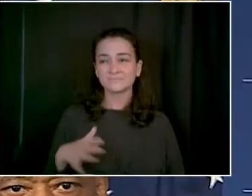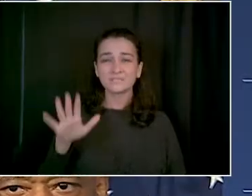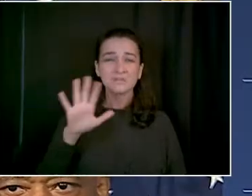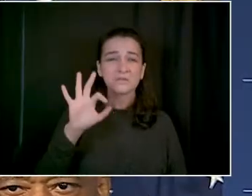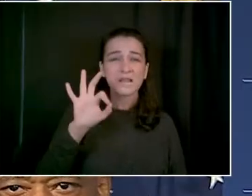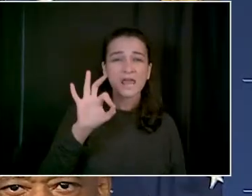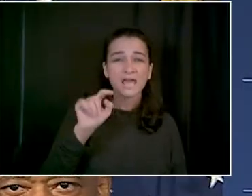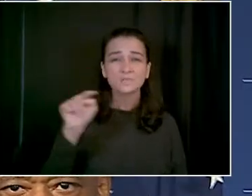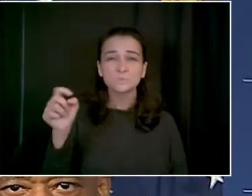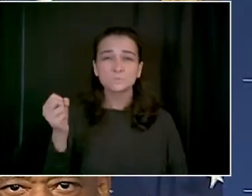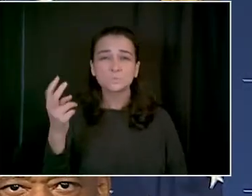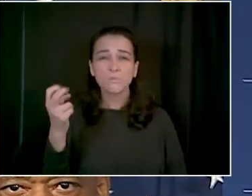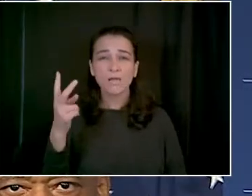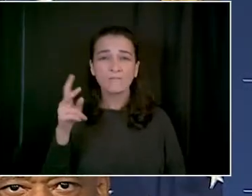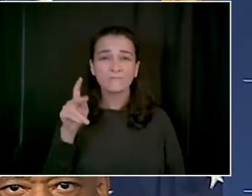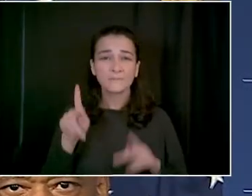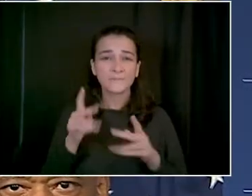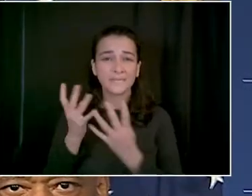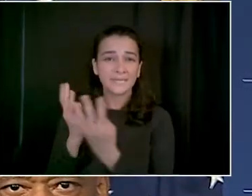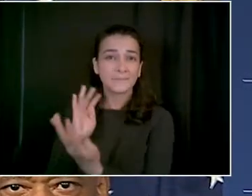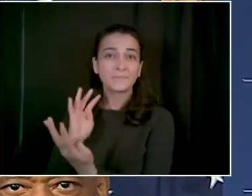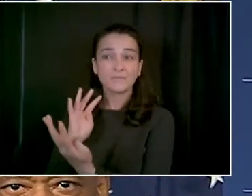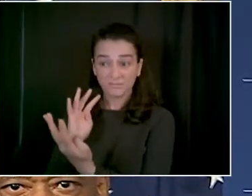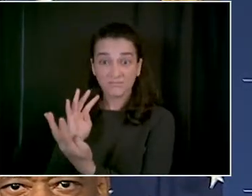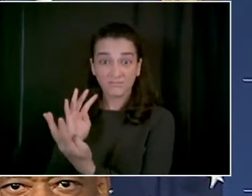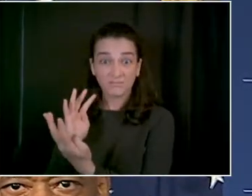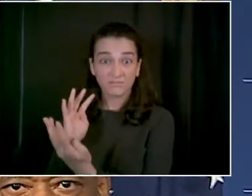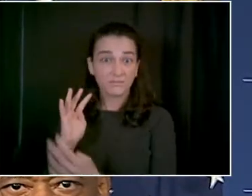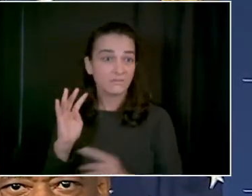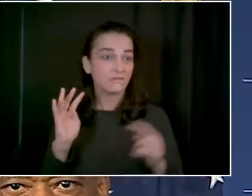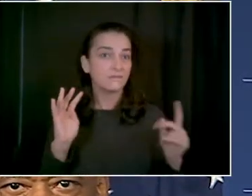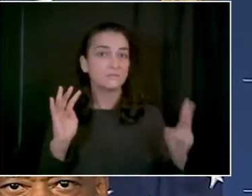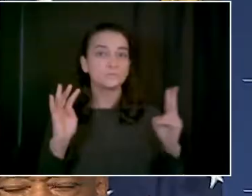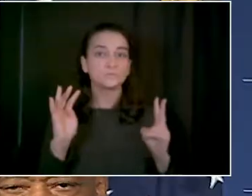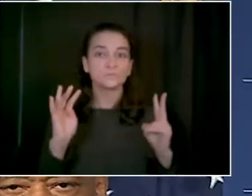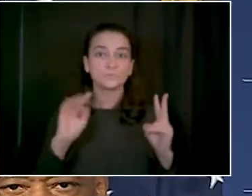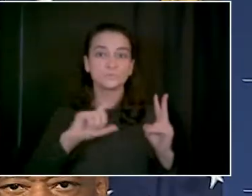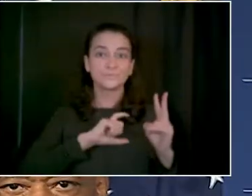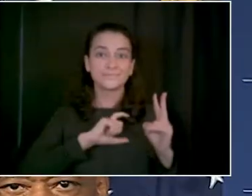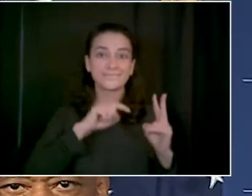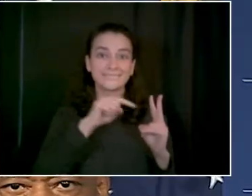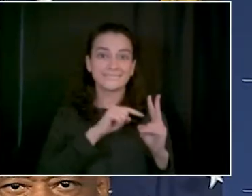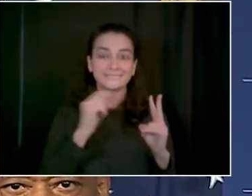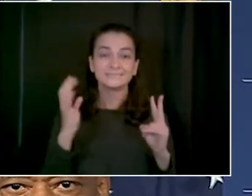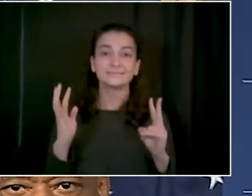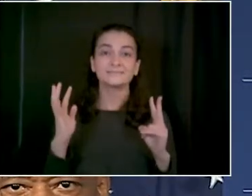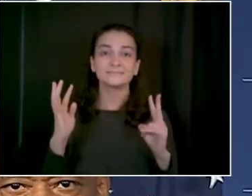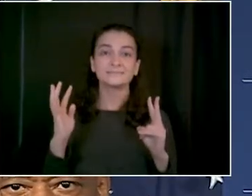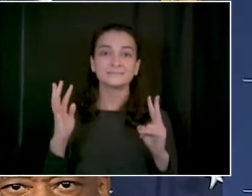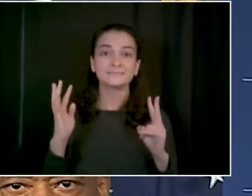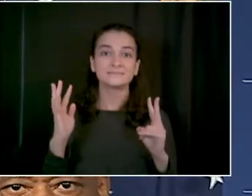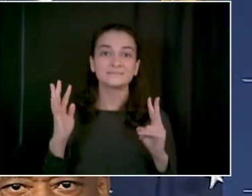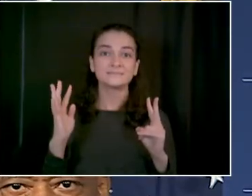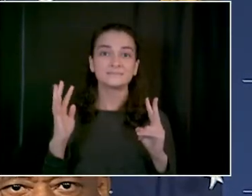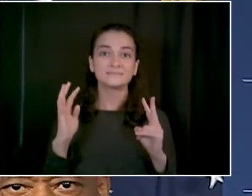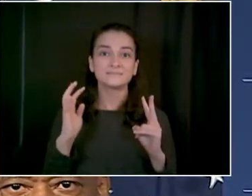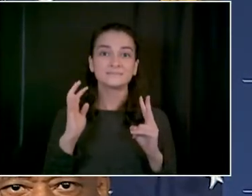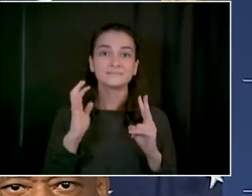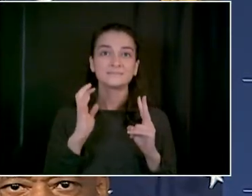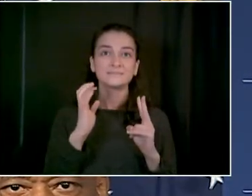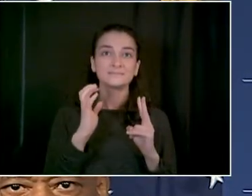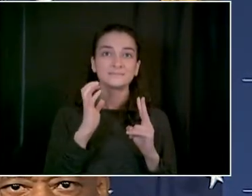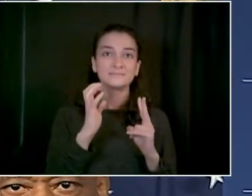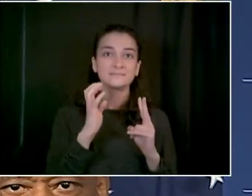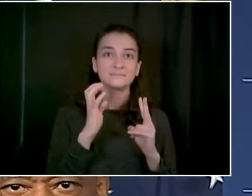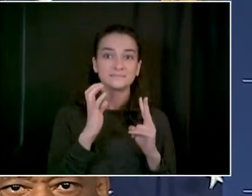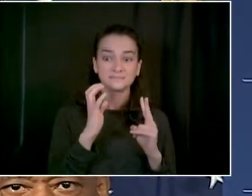attempted to break up what appeared to be a wolf pack-style robbery. Instead, they were ambushed,